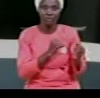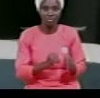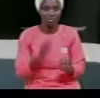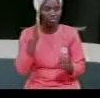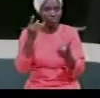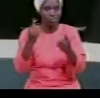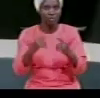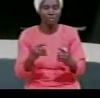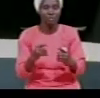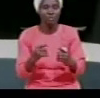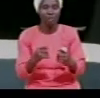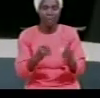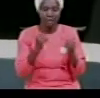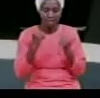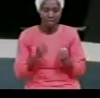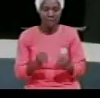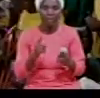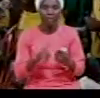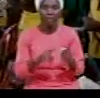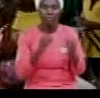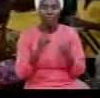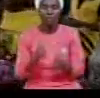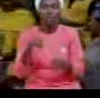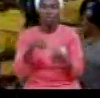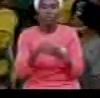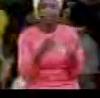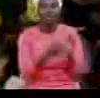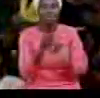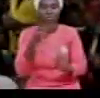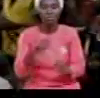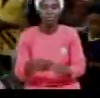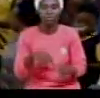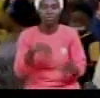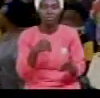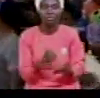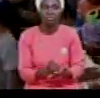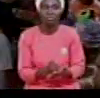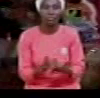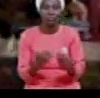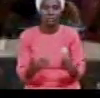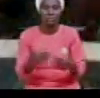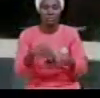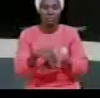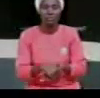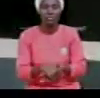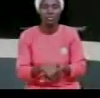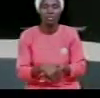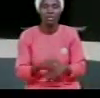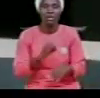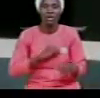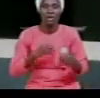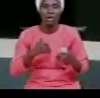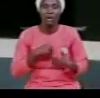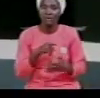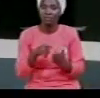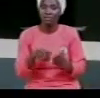power, in the name of Jesus. This night, I have this